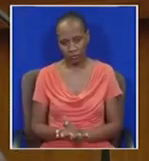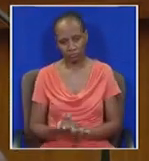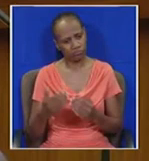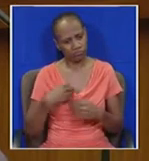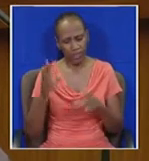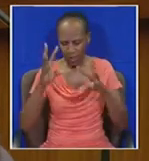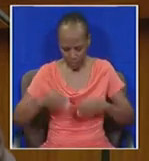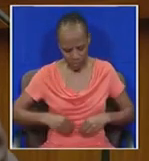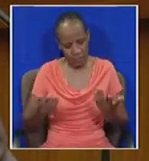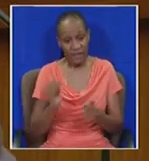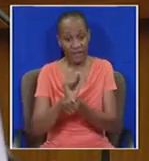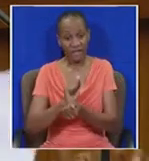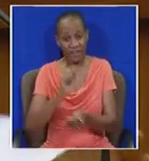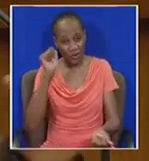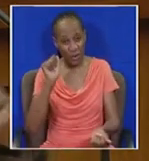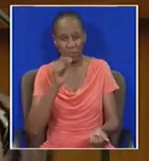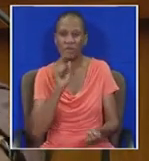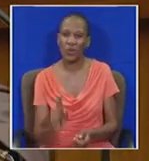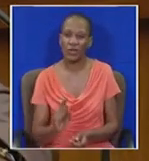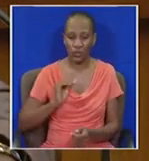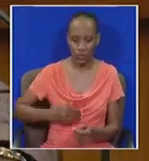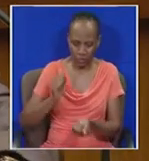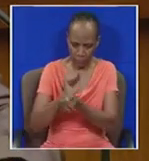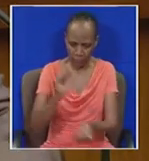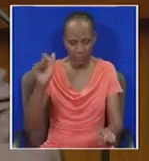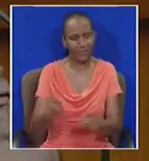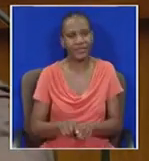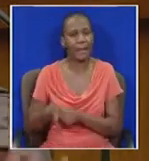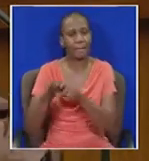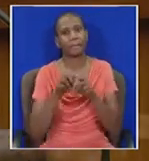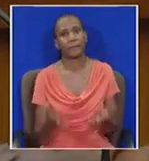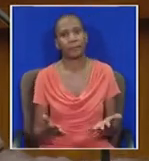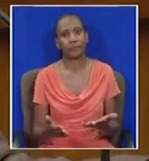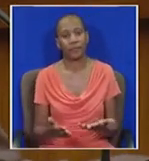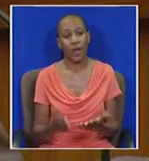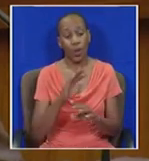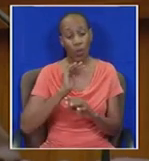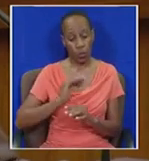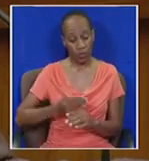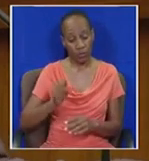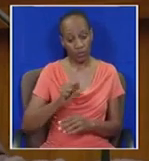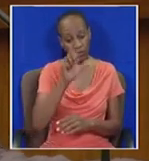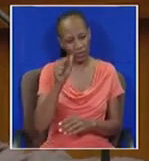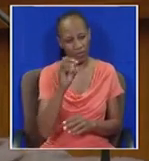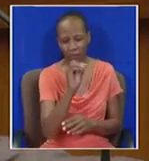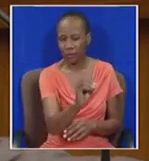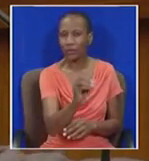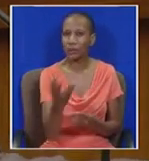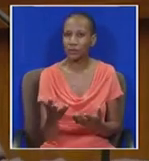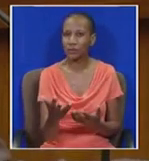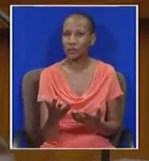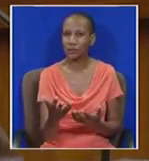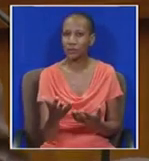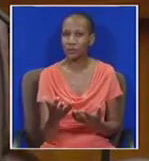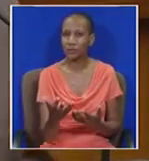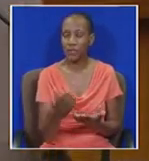is incomplete without the emancipation of women. Among these women, you will find in our